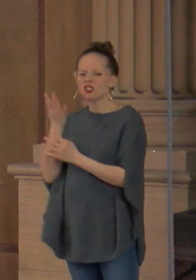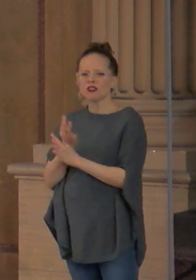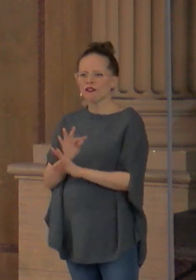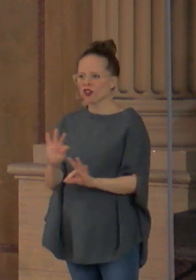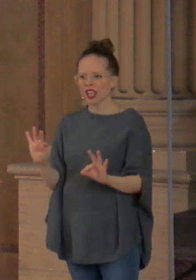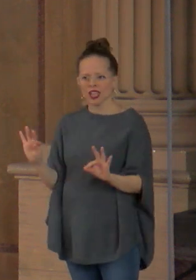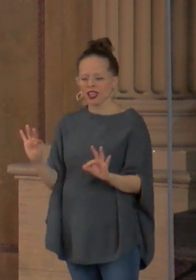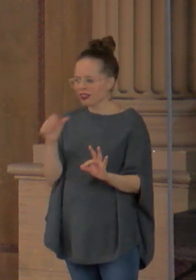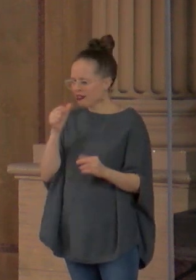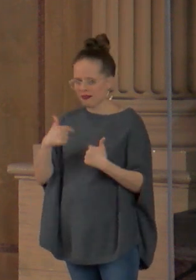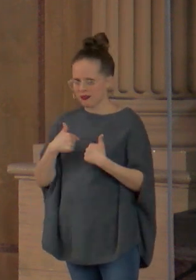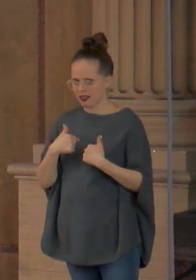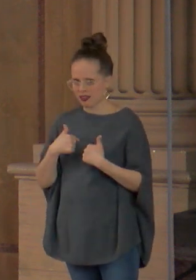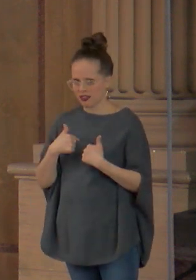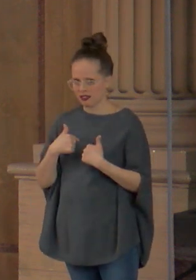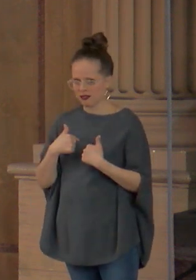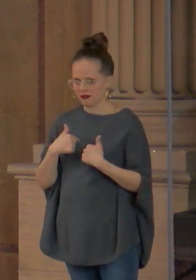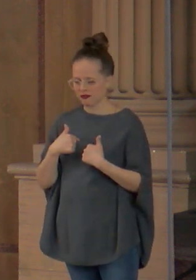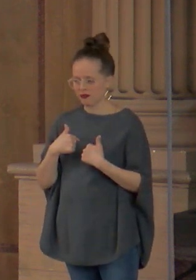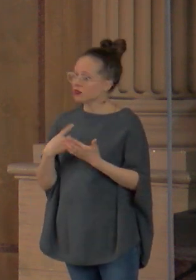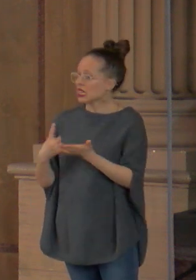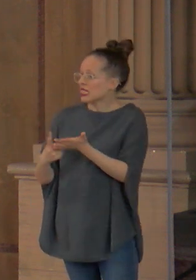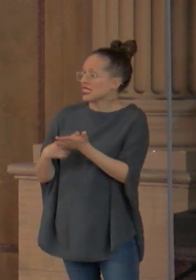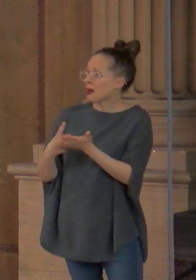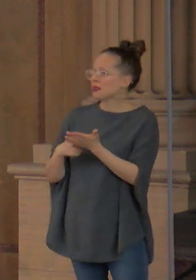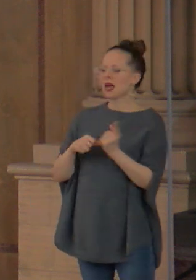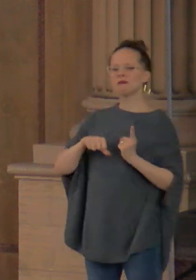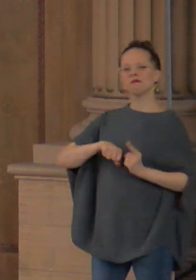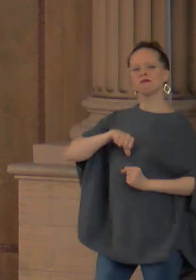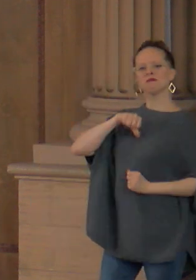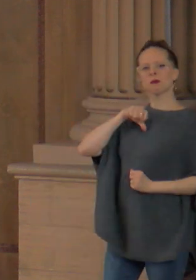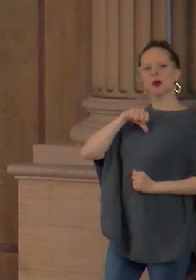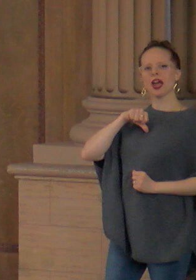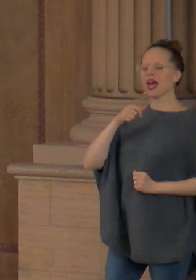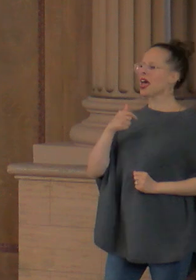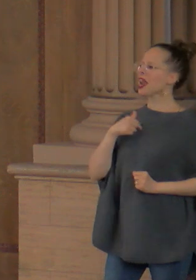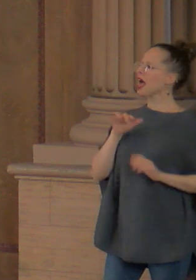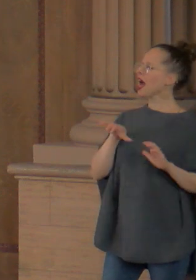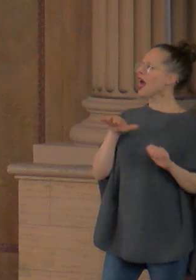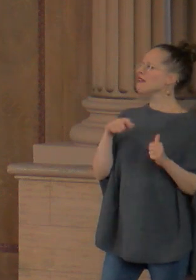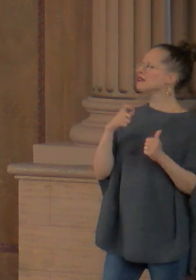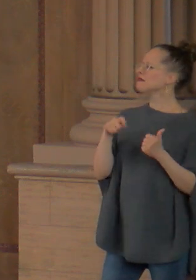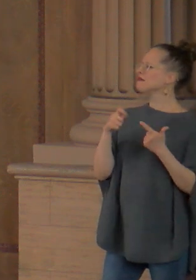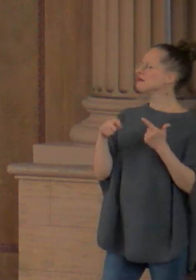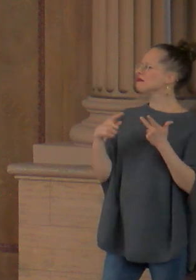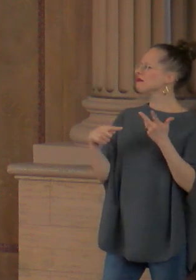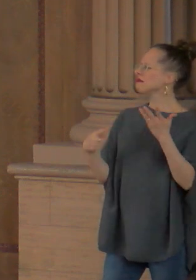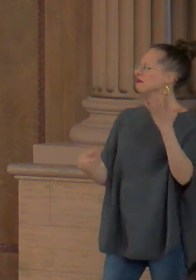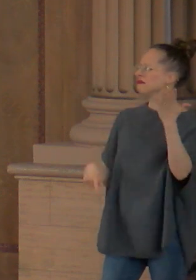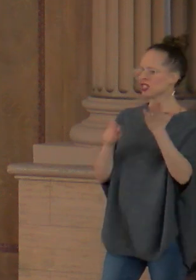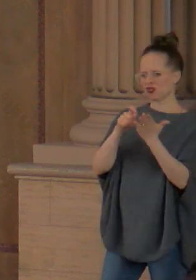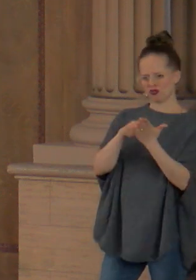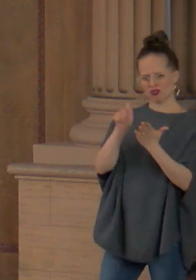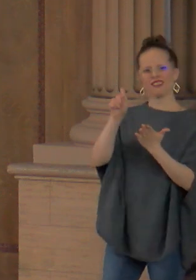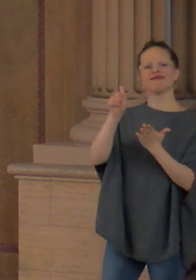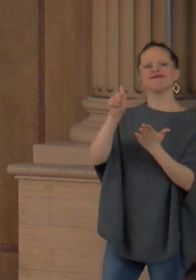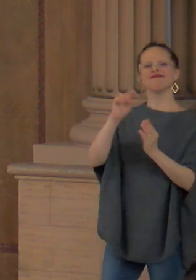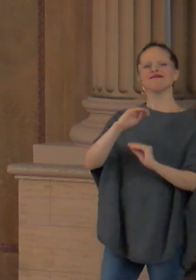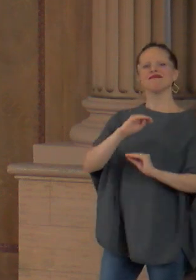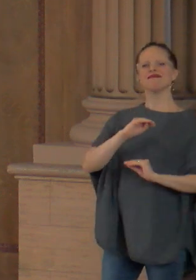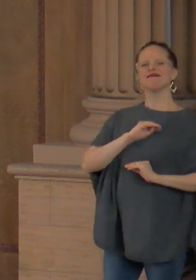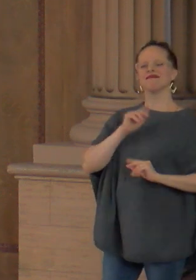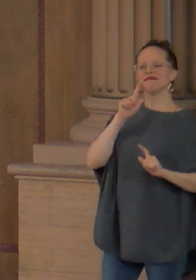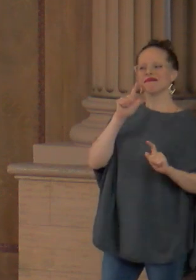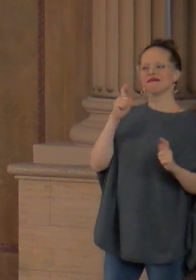And sometimes that's because of pride because I want you know my morality kind of gives me a leg up I want to feel better than other people because of jealousy.